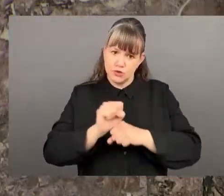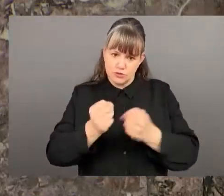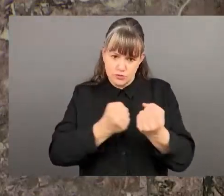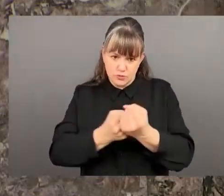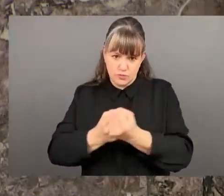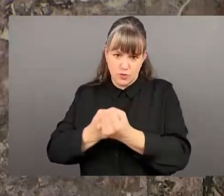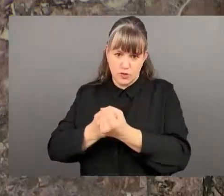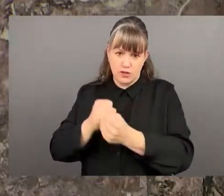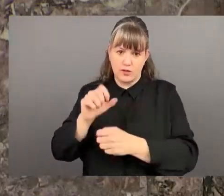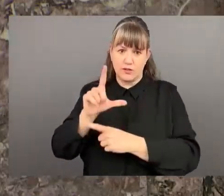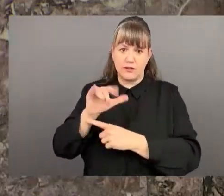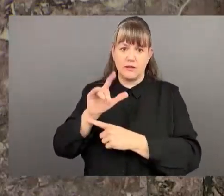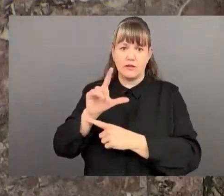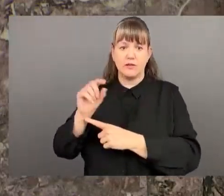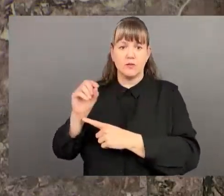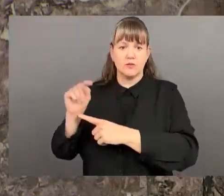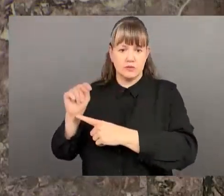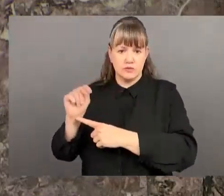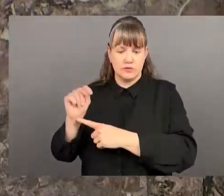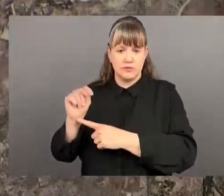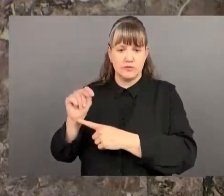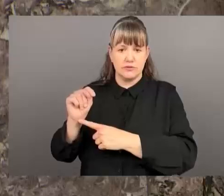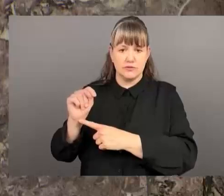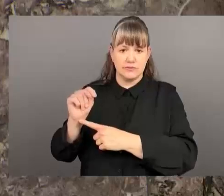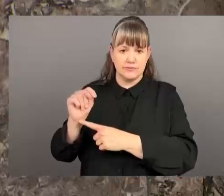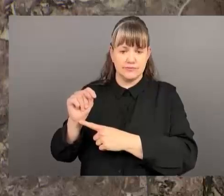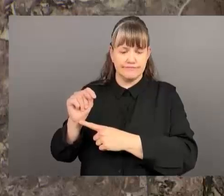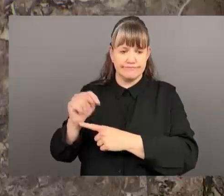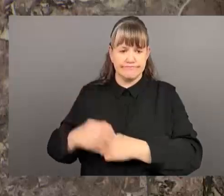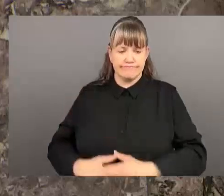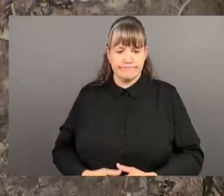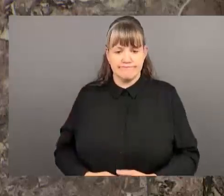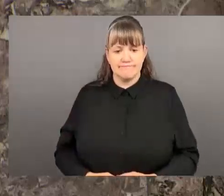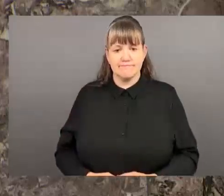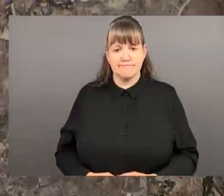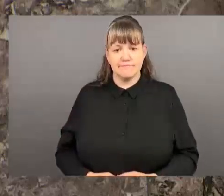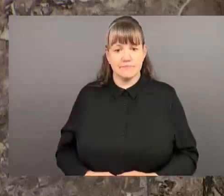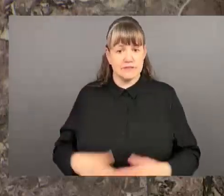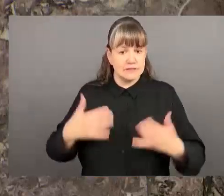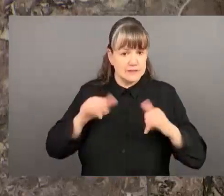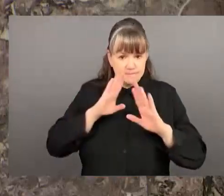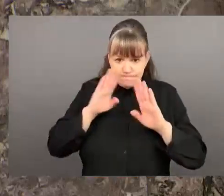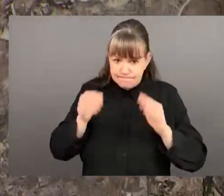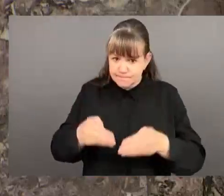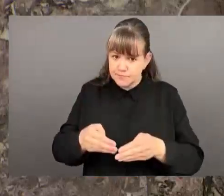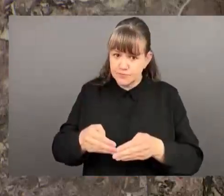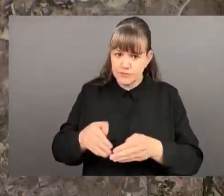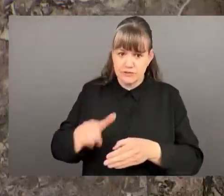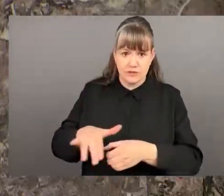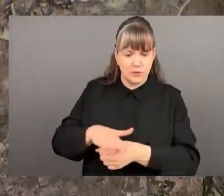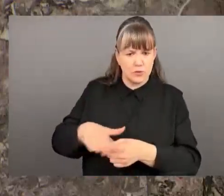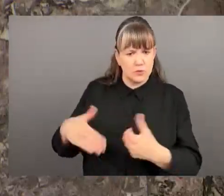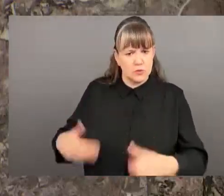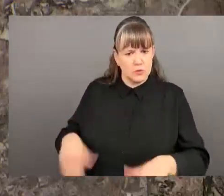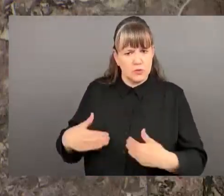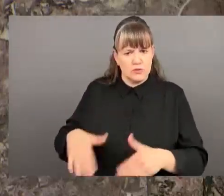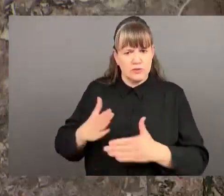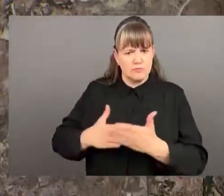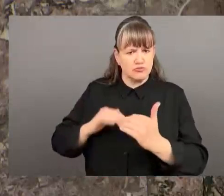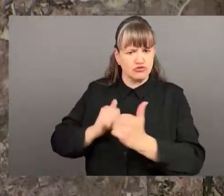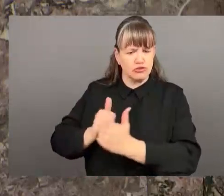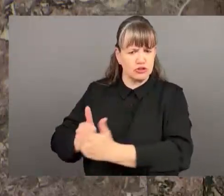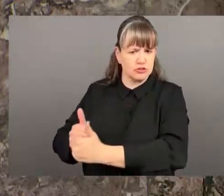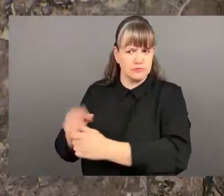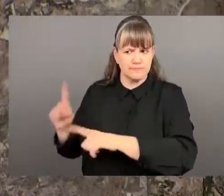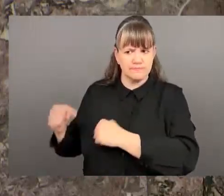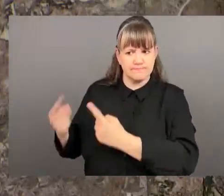will continue to focus on Lillooet as one of those places that has had particular challenges. Mr. Speaker, the good news is that 1